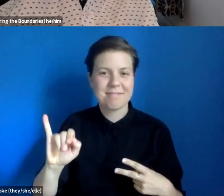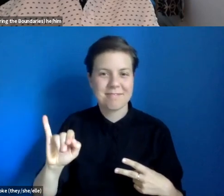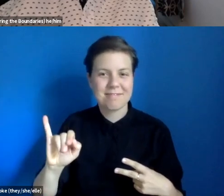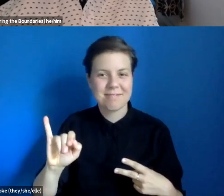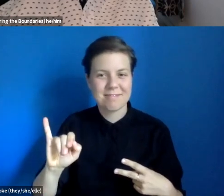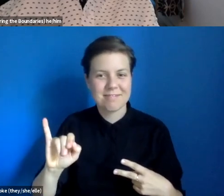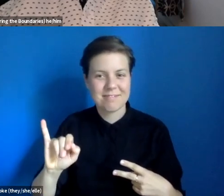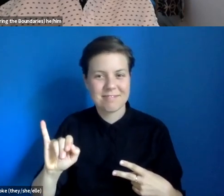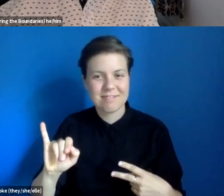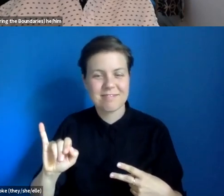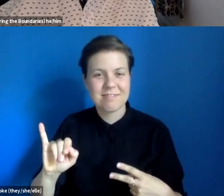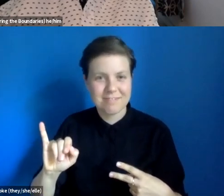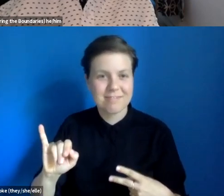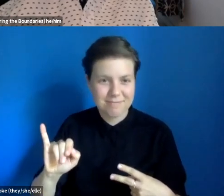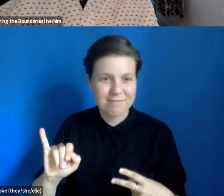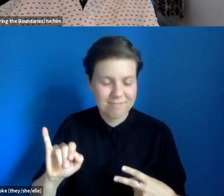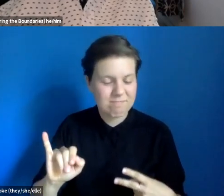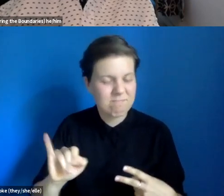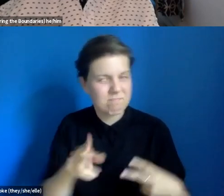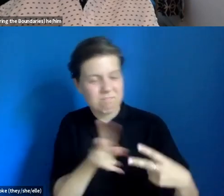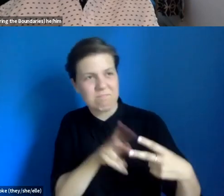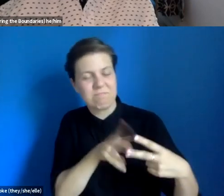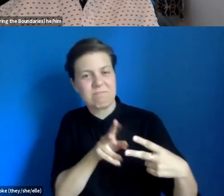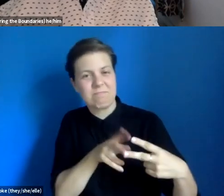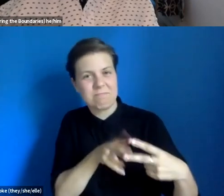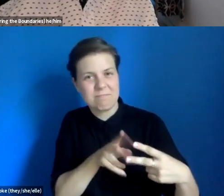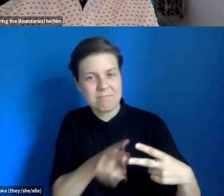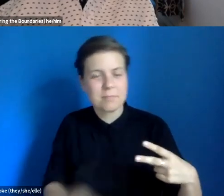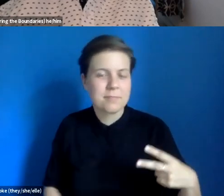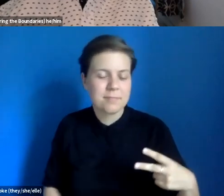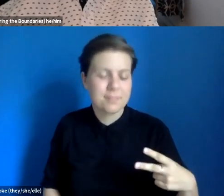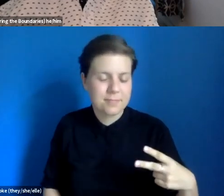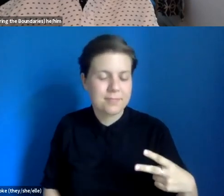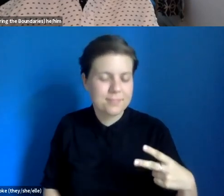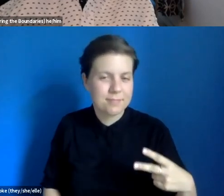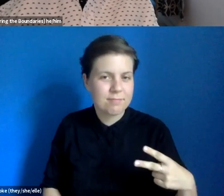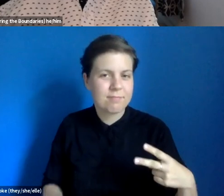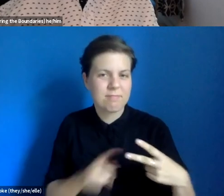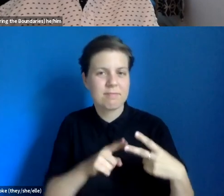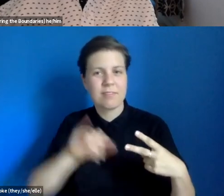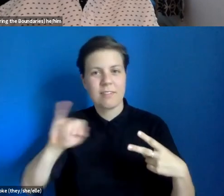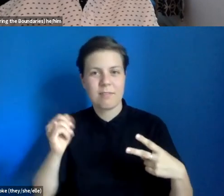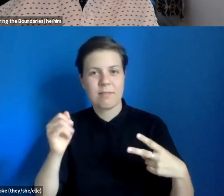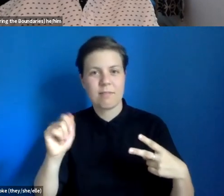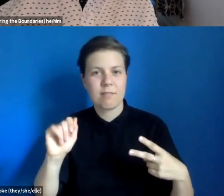Yeah, those are the top that could come into my mind at this present moment. But yeah.